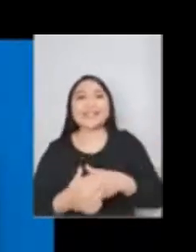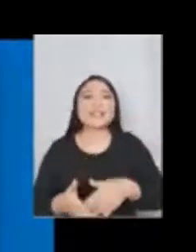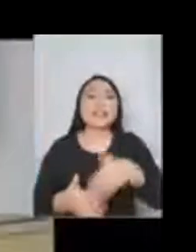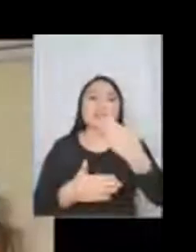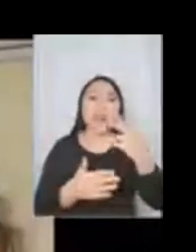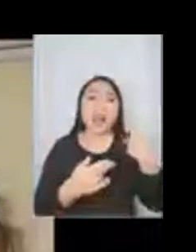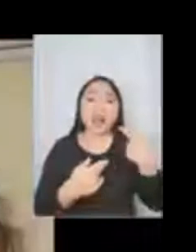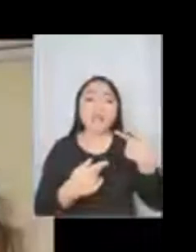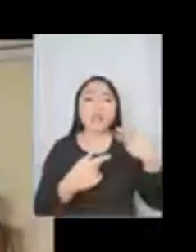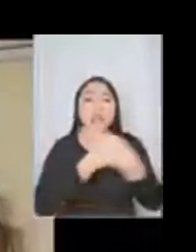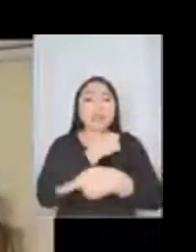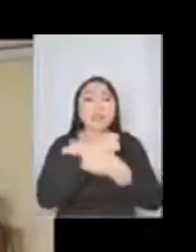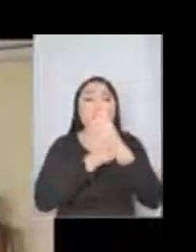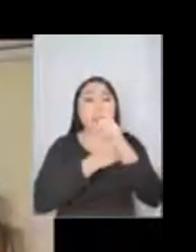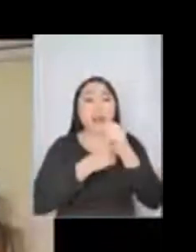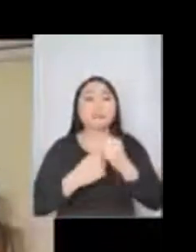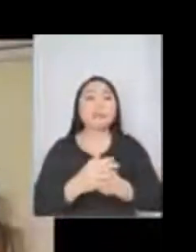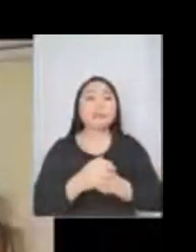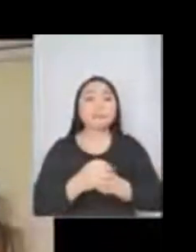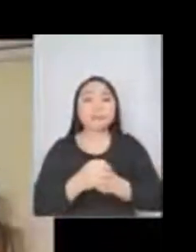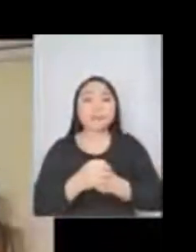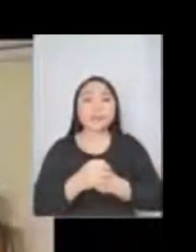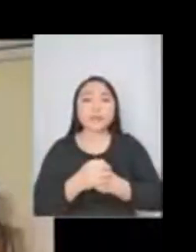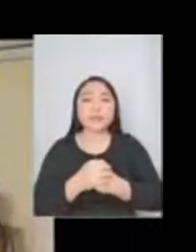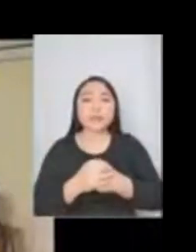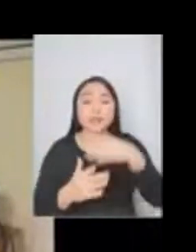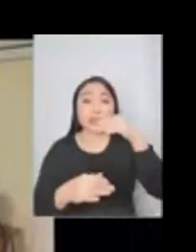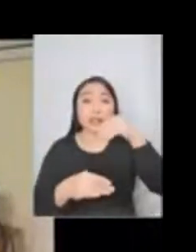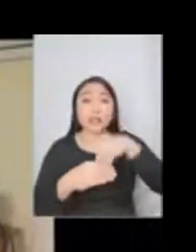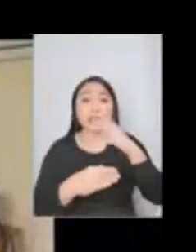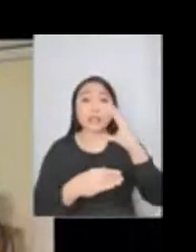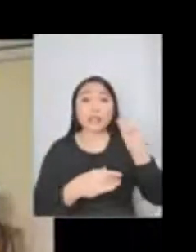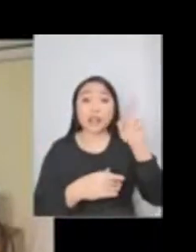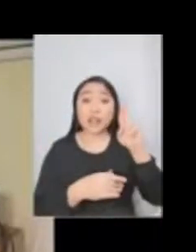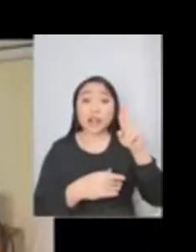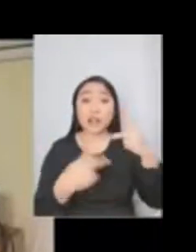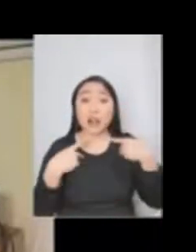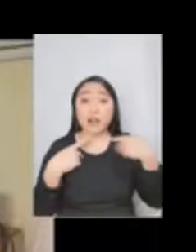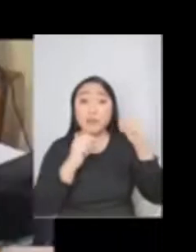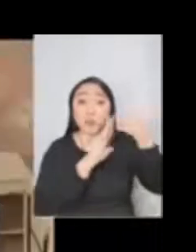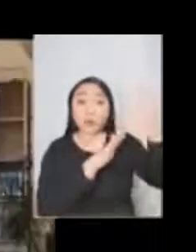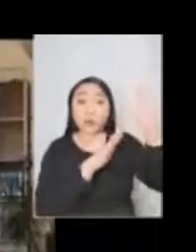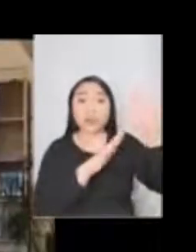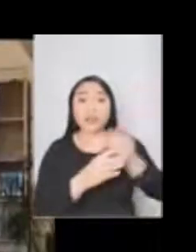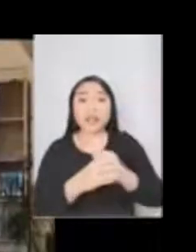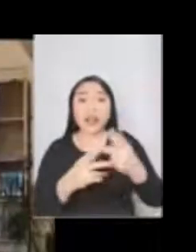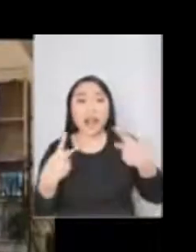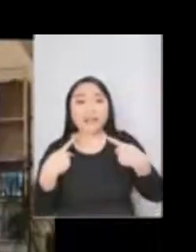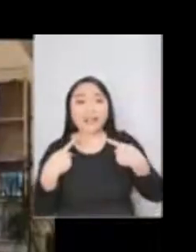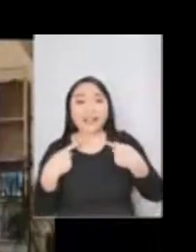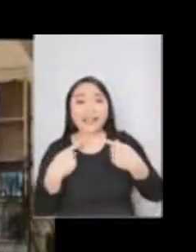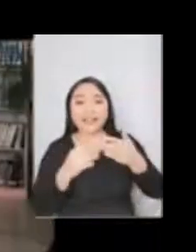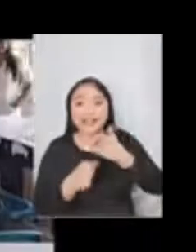nararanasan ng ating mga deployment partners para po mapahatid ang impormasyon na kailangan ng ating mga